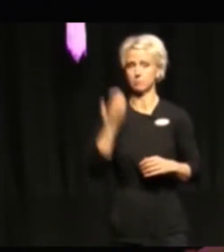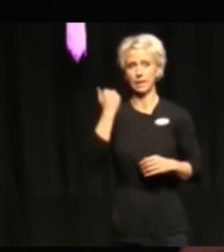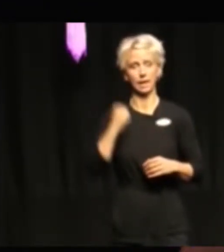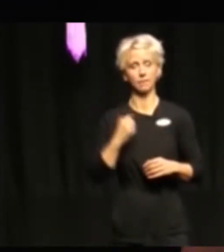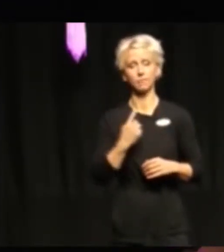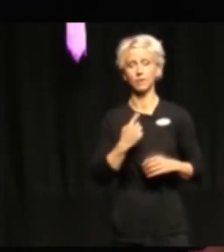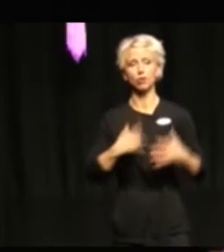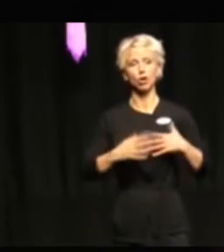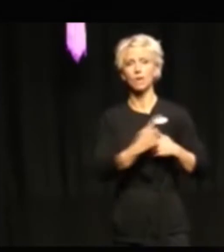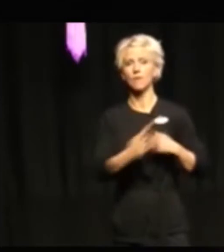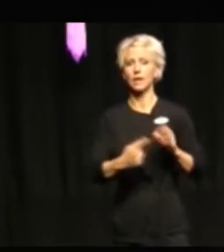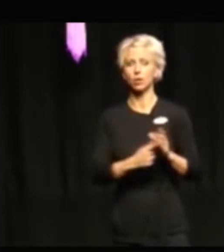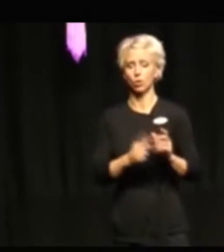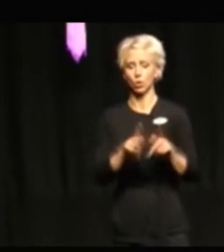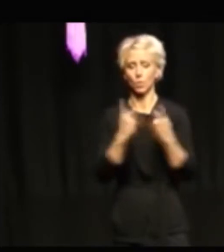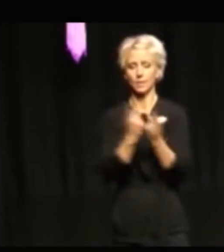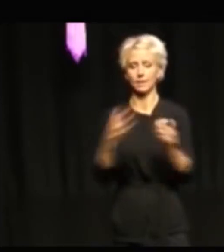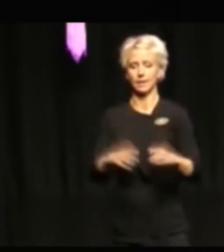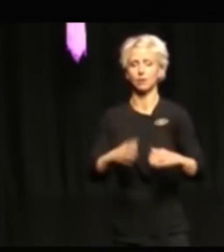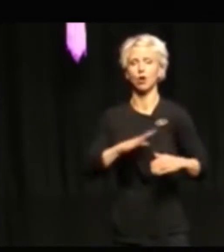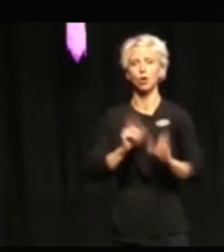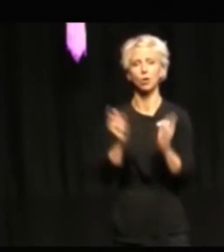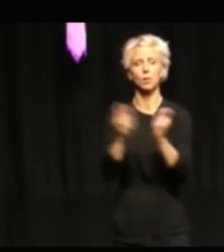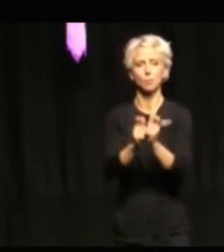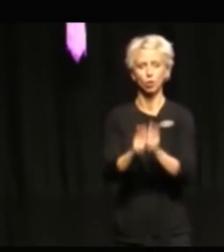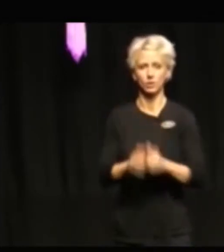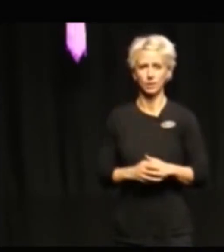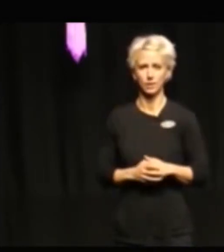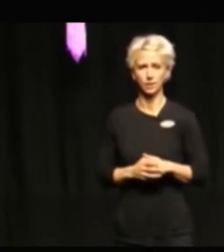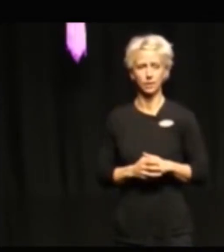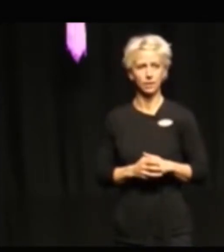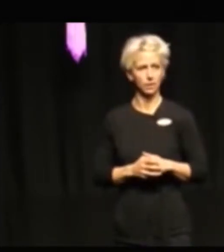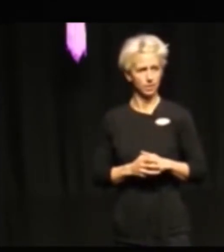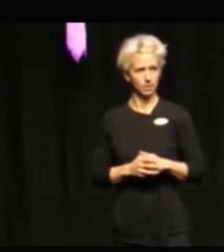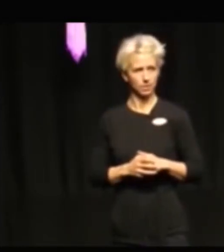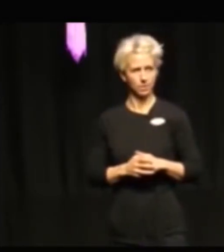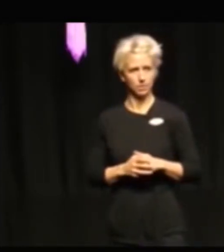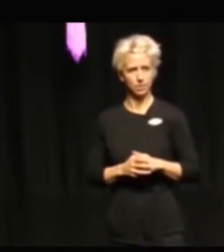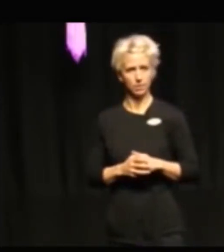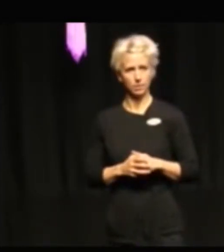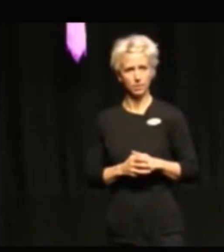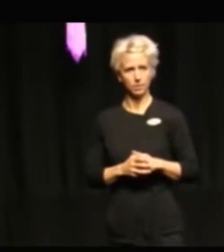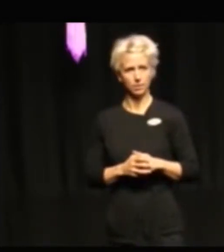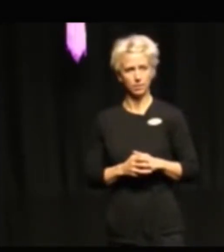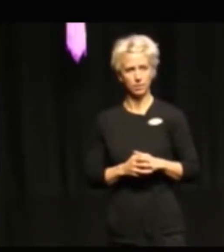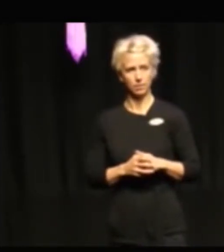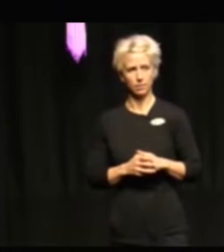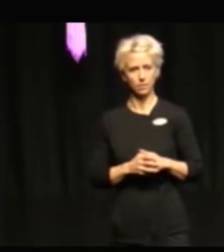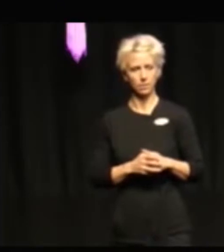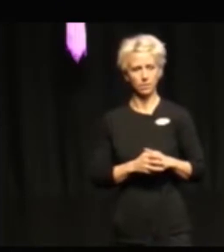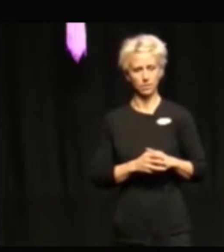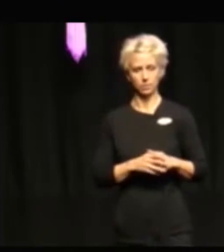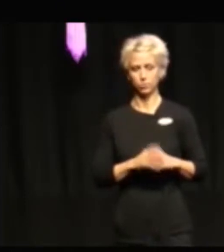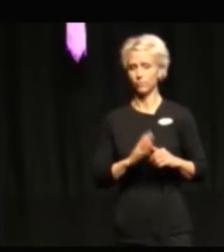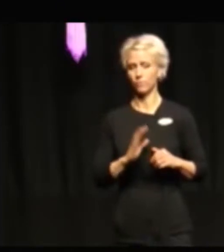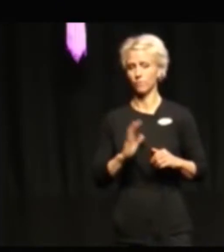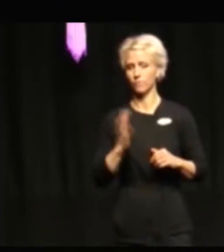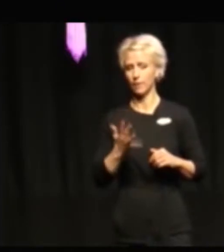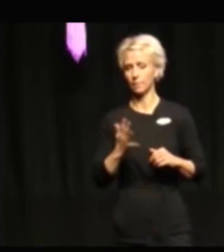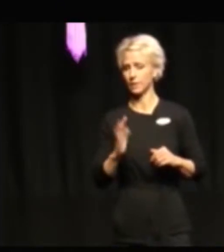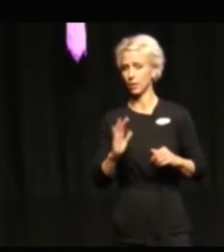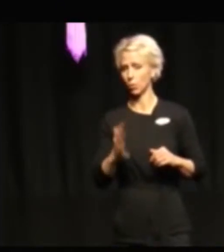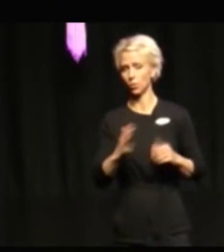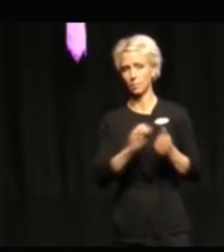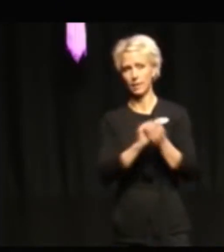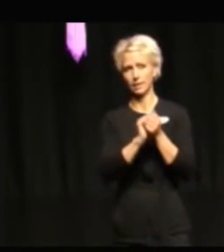their meeting, because normally a state, when they sign a covenant, they get reviewed by the committee every 5th year, or